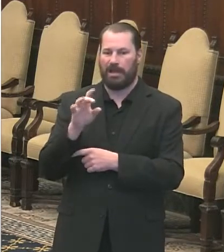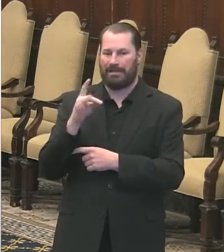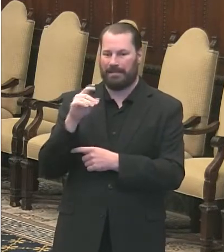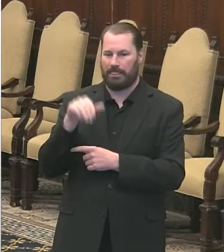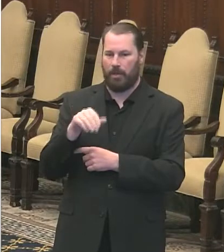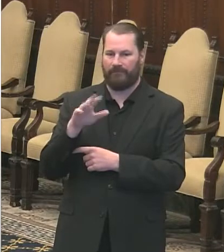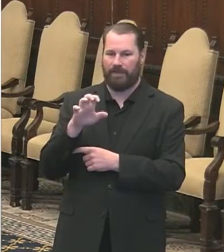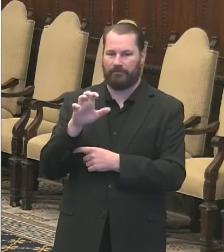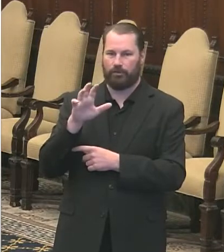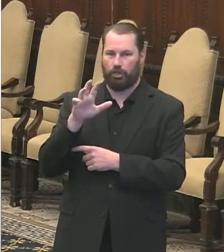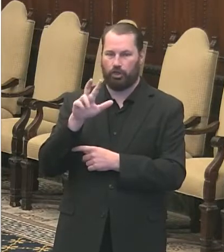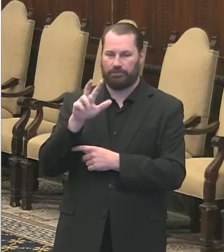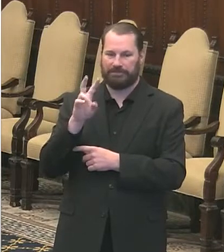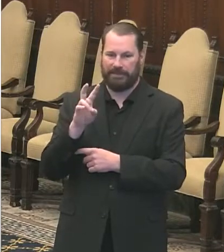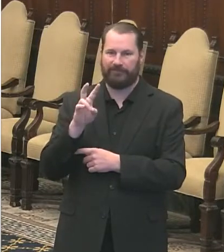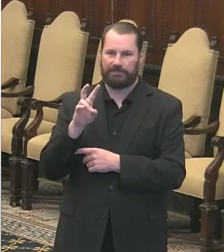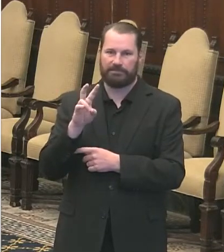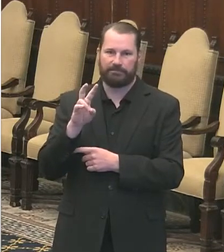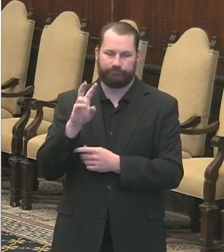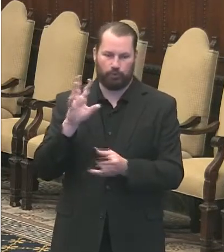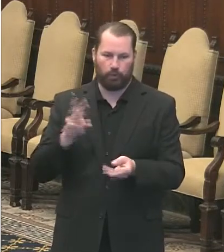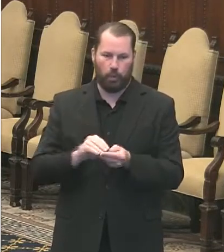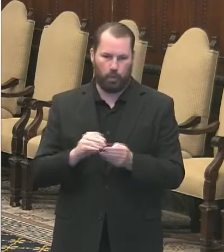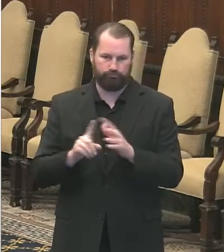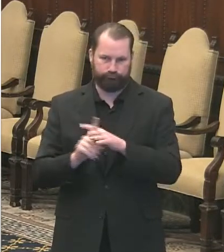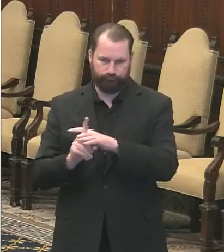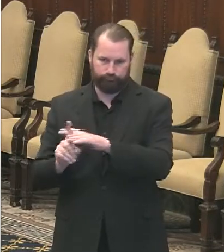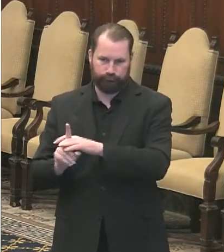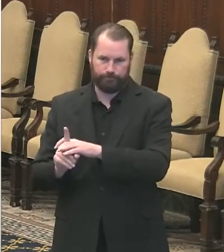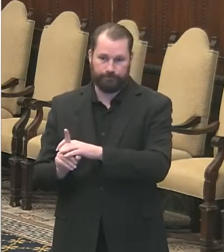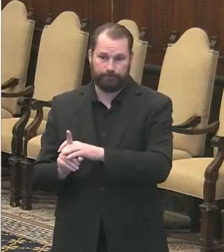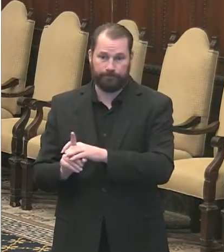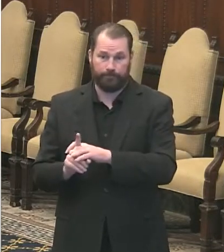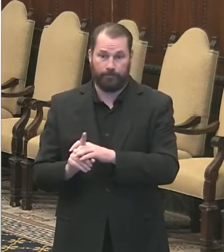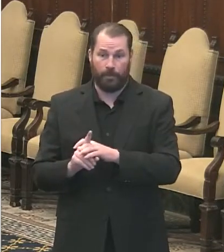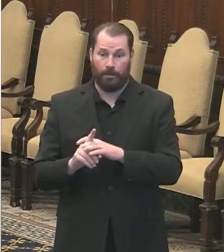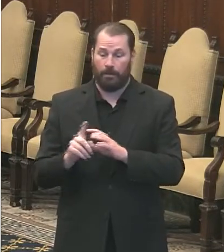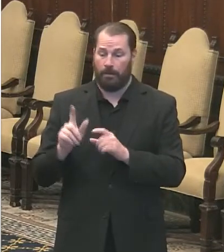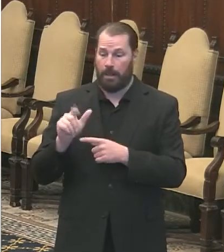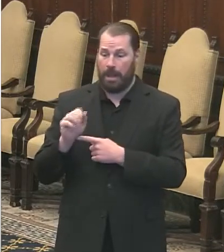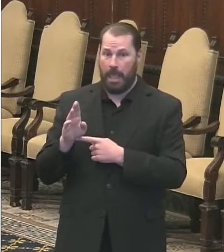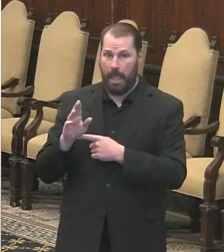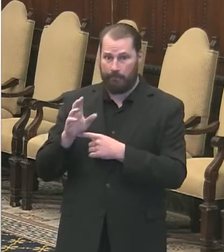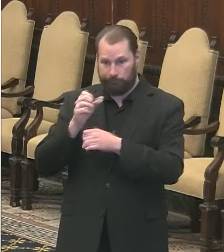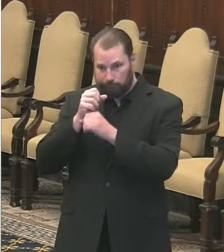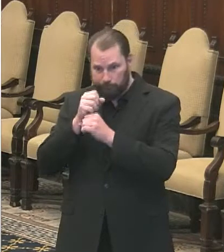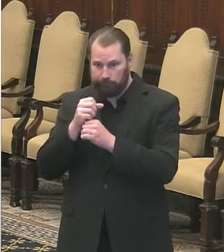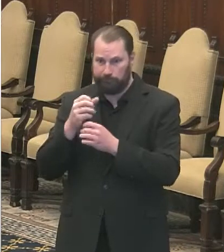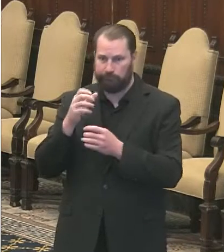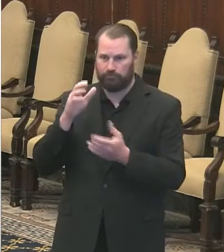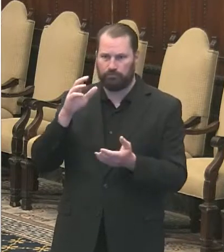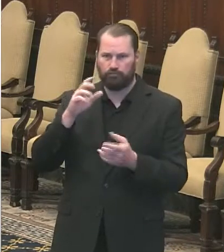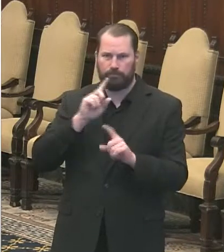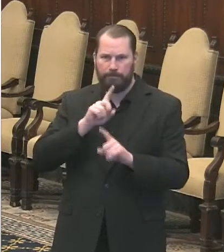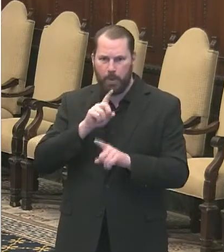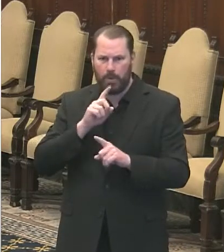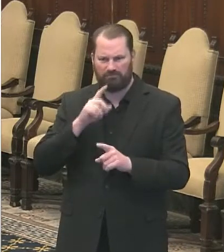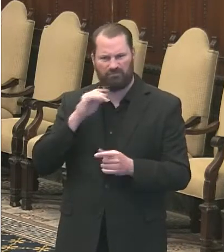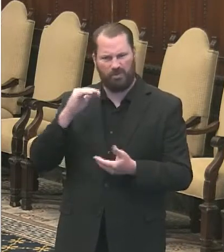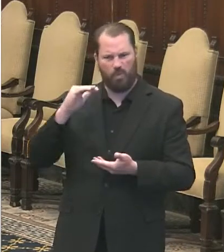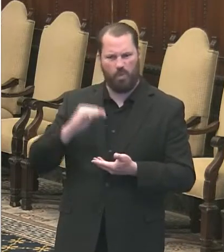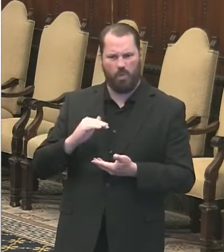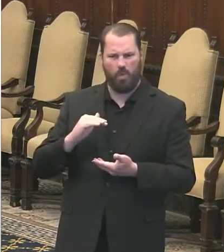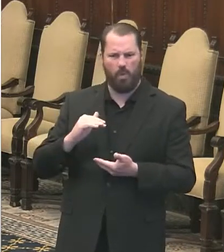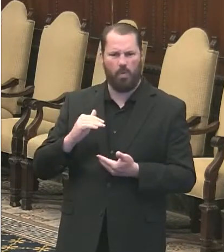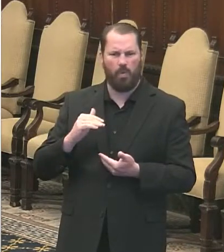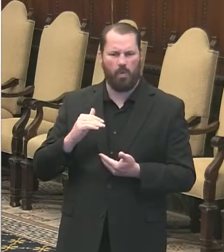epidemic. Now, we've had a relatively low number of laboratory reports that came in today, and so we would expect that daily number of 200 to go up in the coming days,